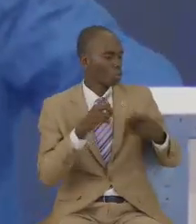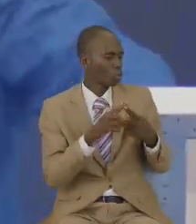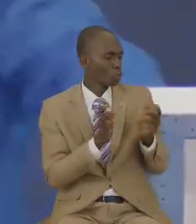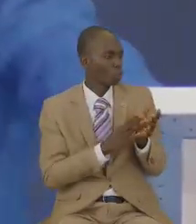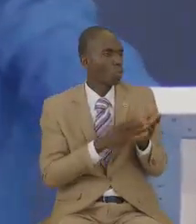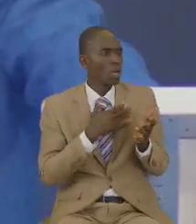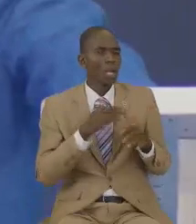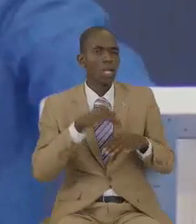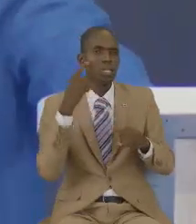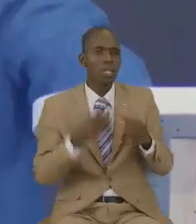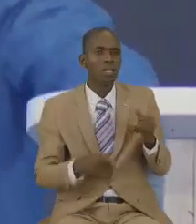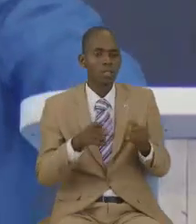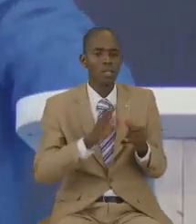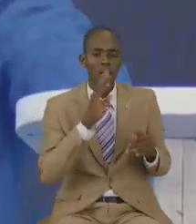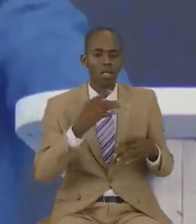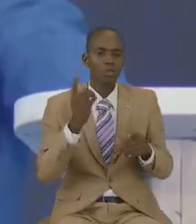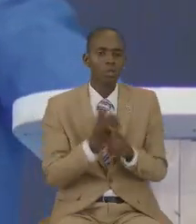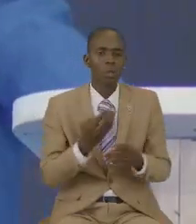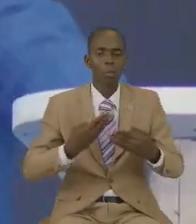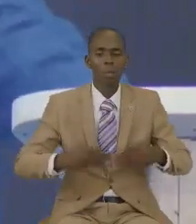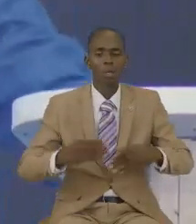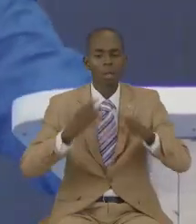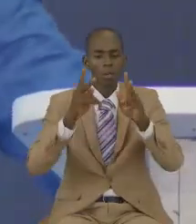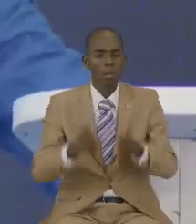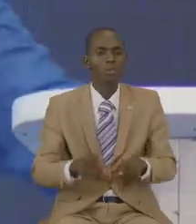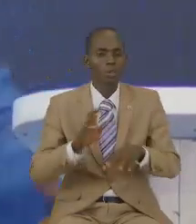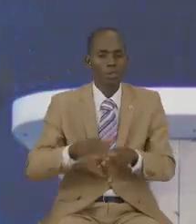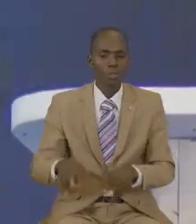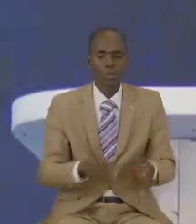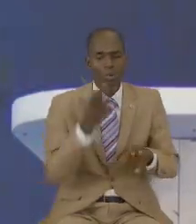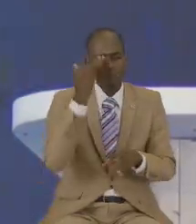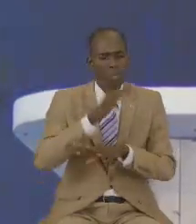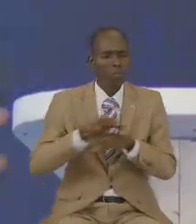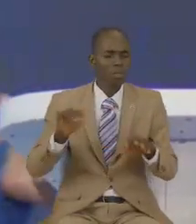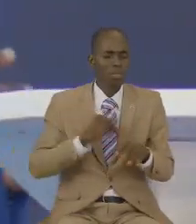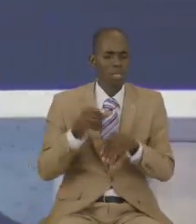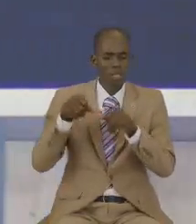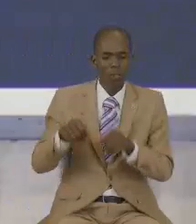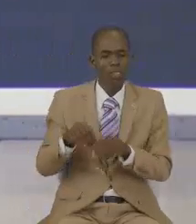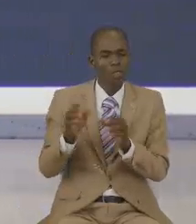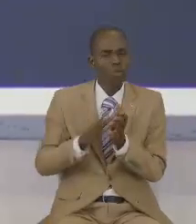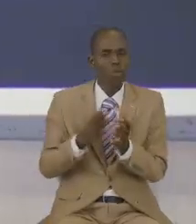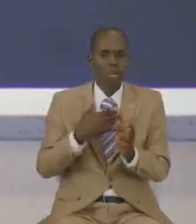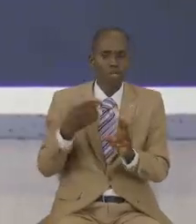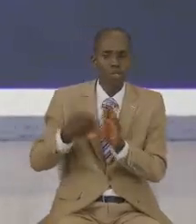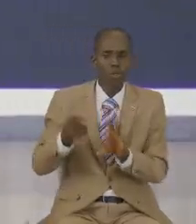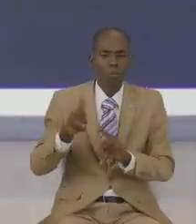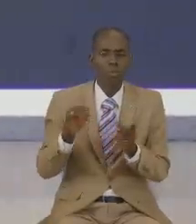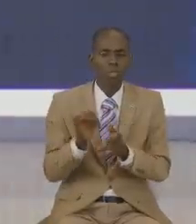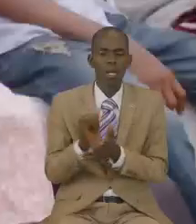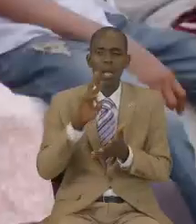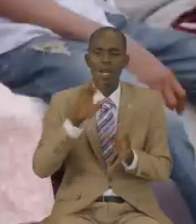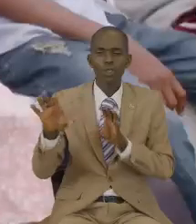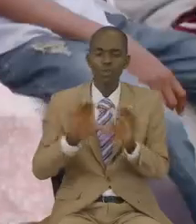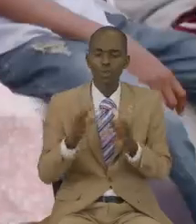on the side of the road. Why do I remain in school? Why don't I join those people who are doing the petty trading on the side